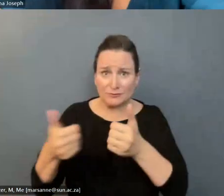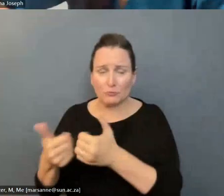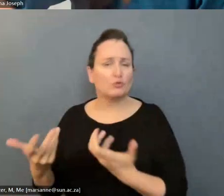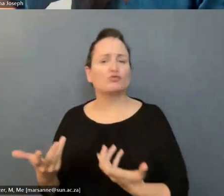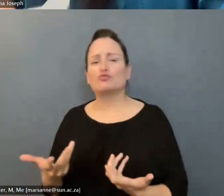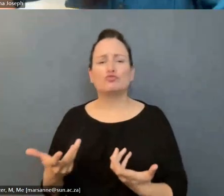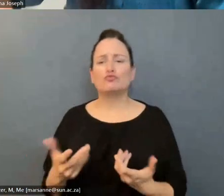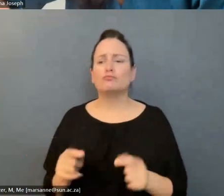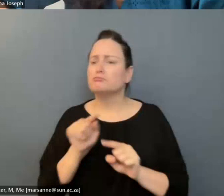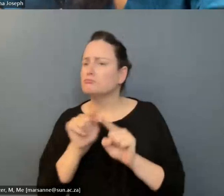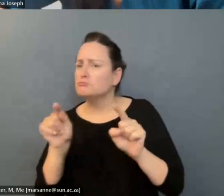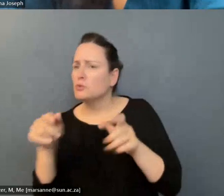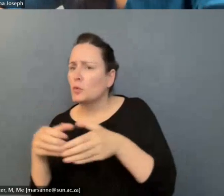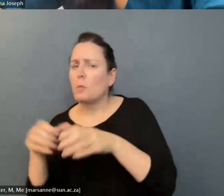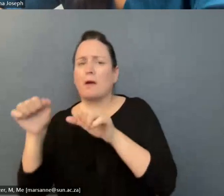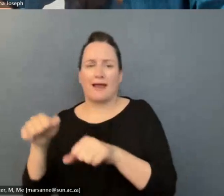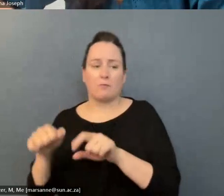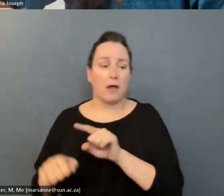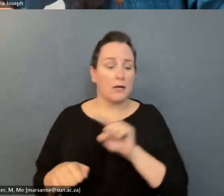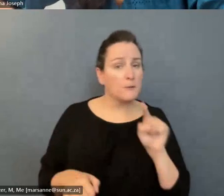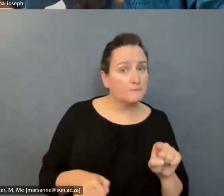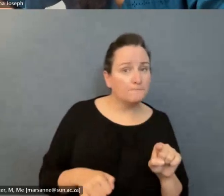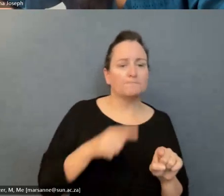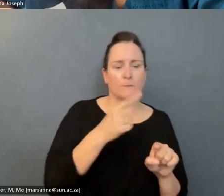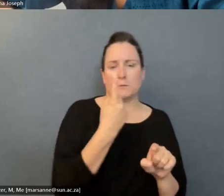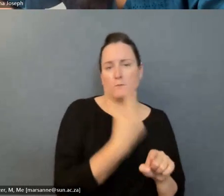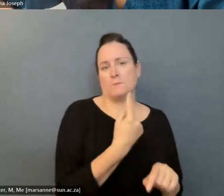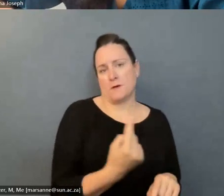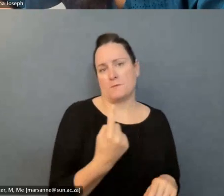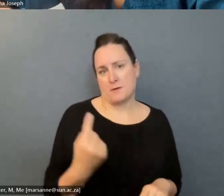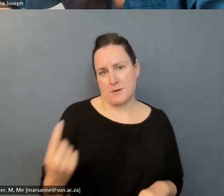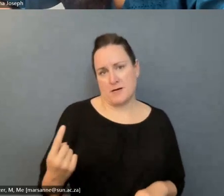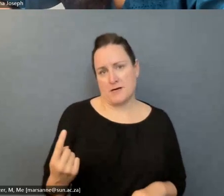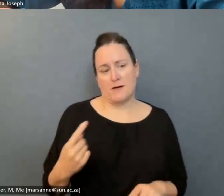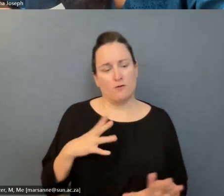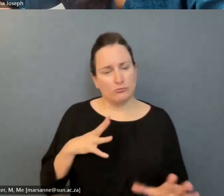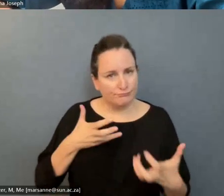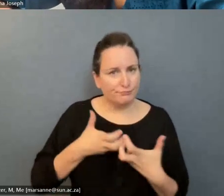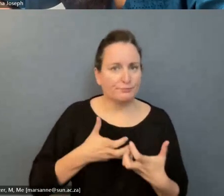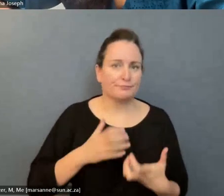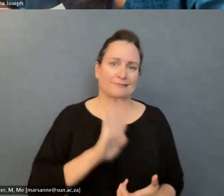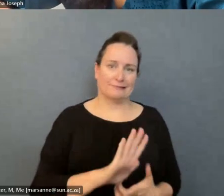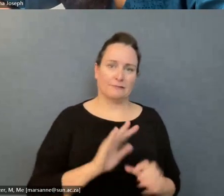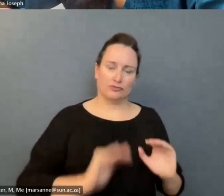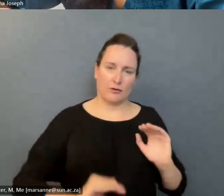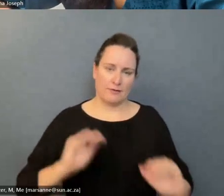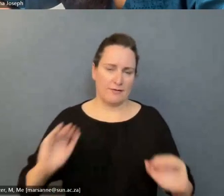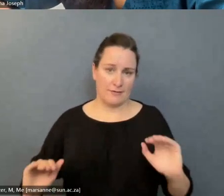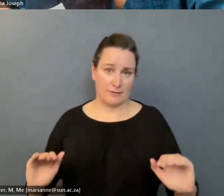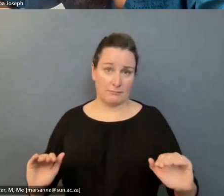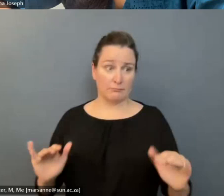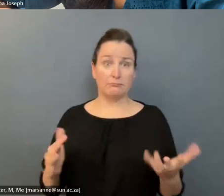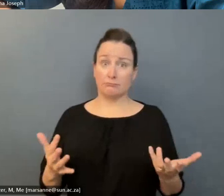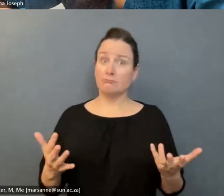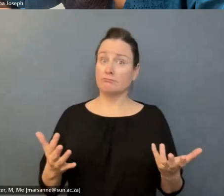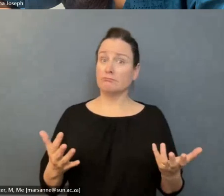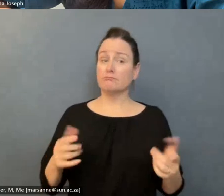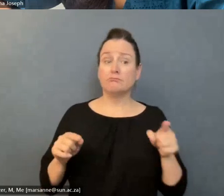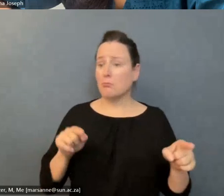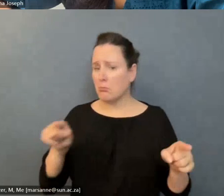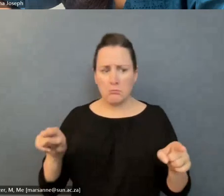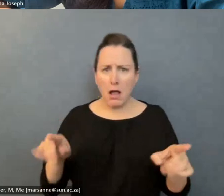for, it's good for every child. Because there might be few overlapping issues, but there might